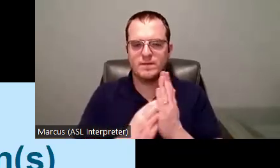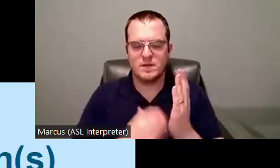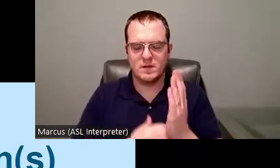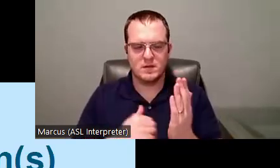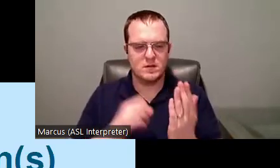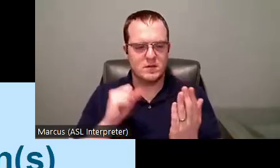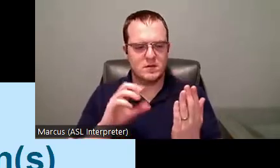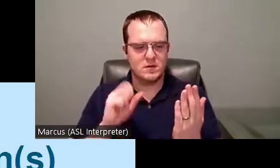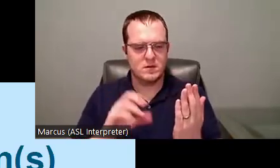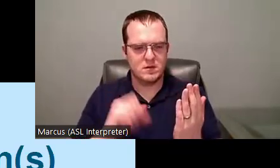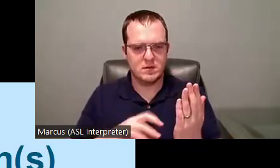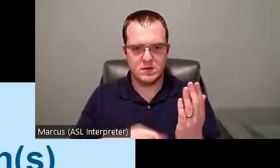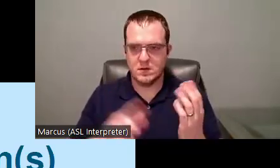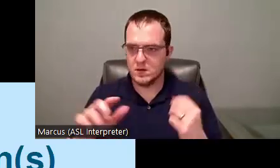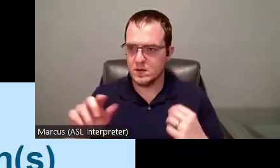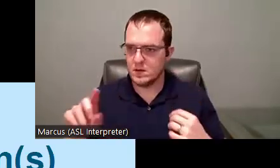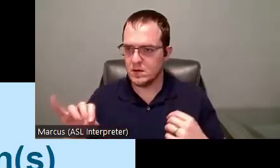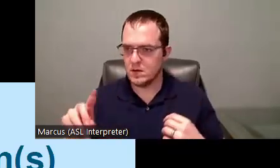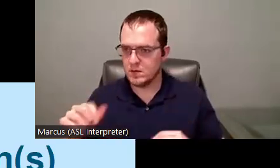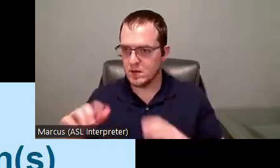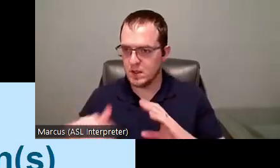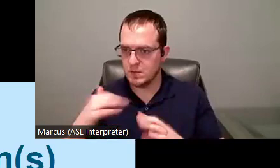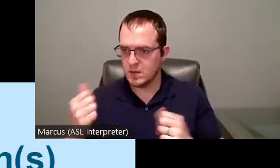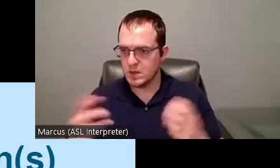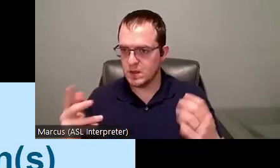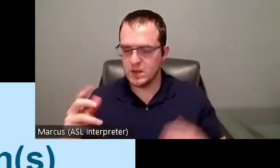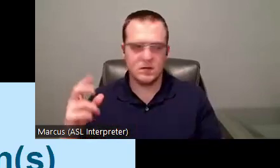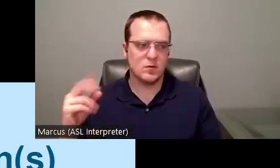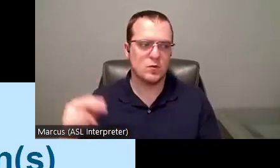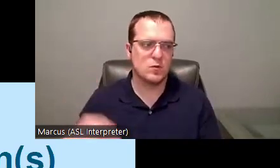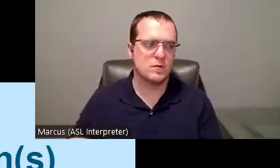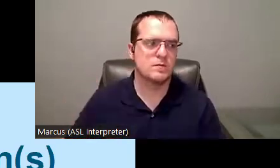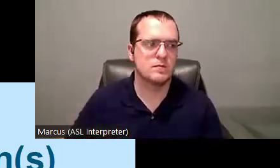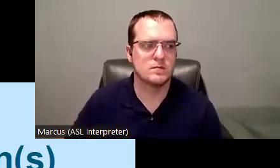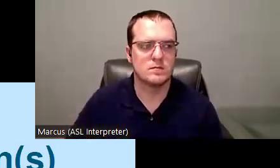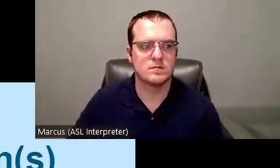Has anything come through over email, David, for you? No, it hasn't.